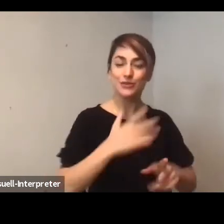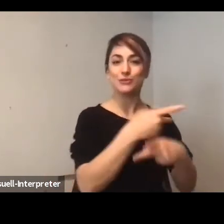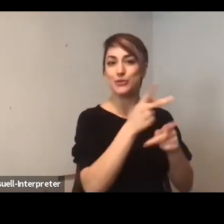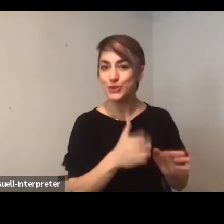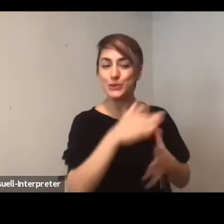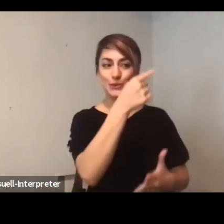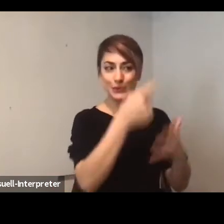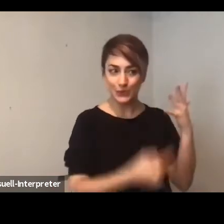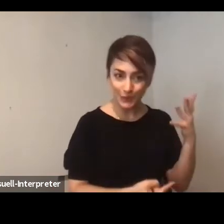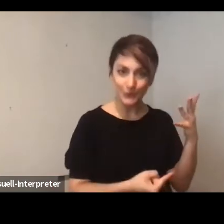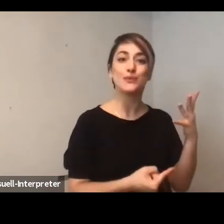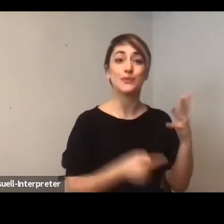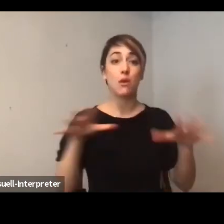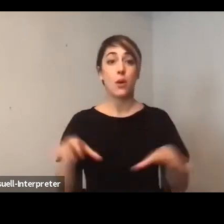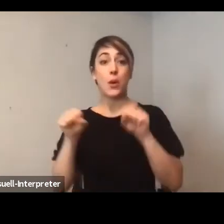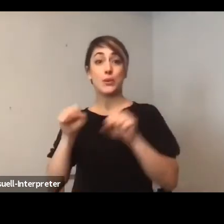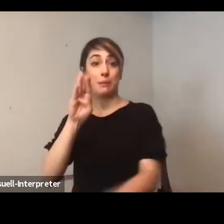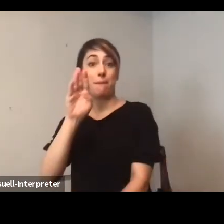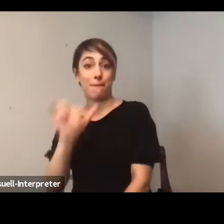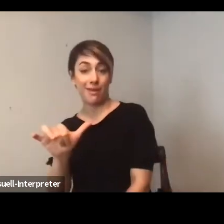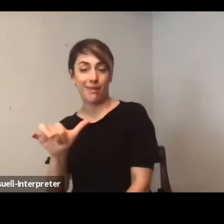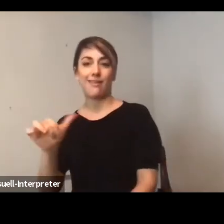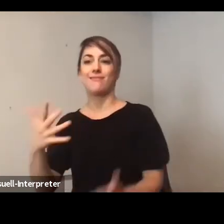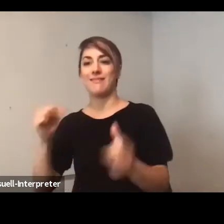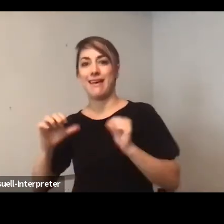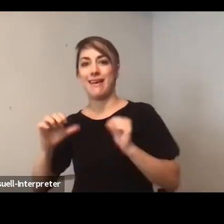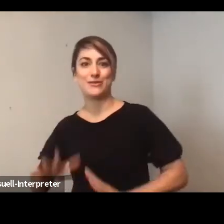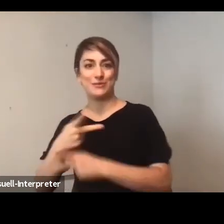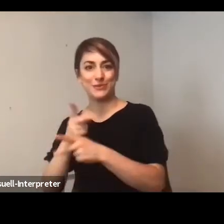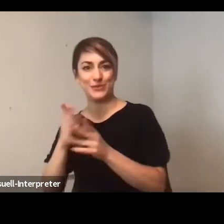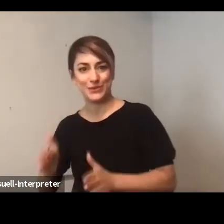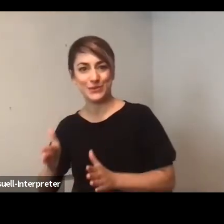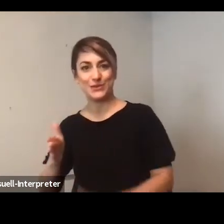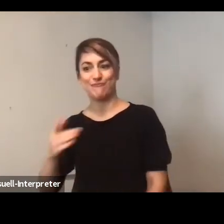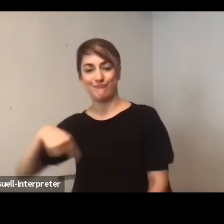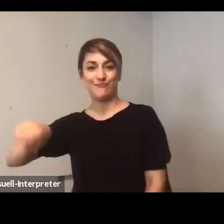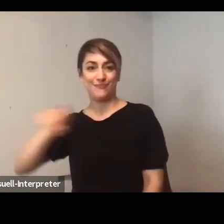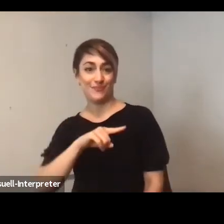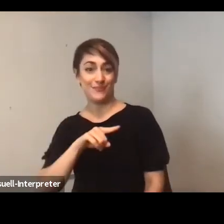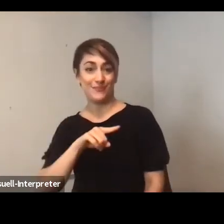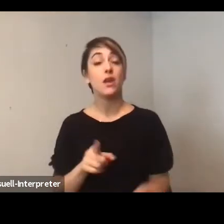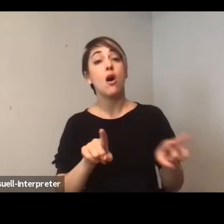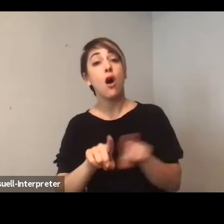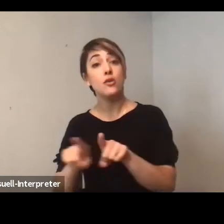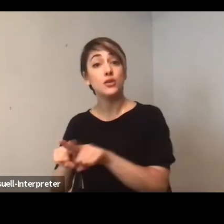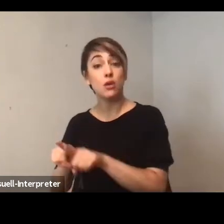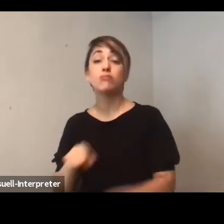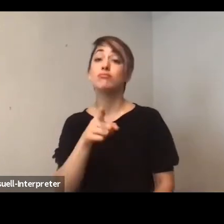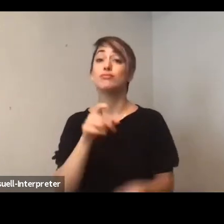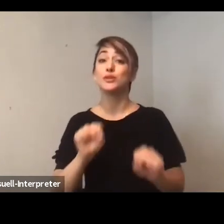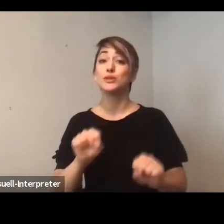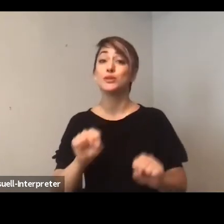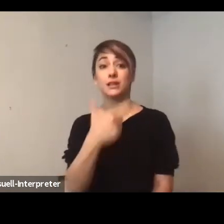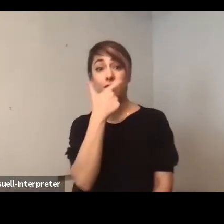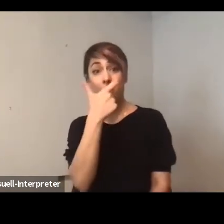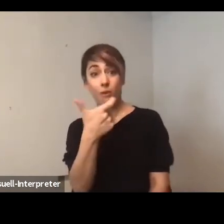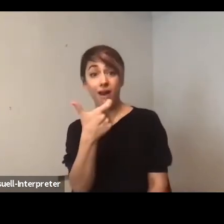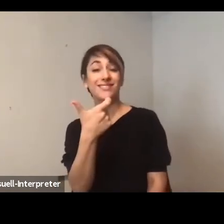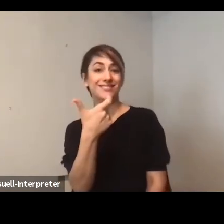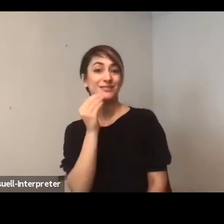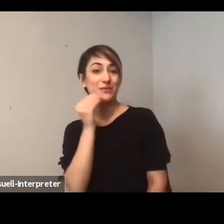West Facebook page, where you can join the chat, tell us who you are and where you're tuning in from, and also ask questions for the Q&A following our